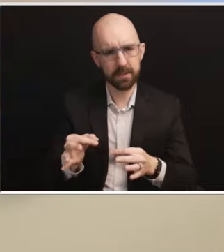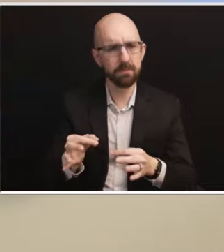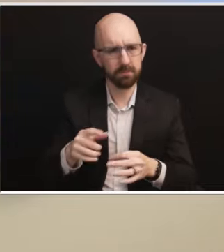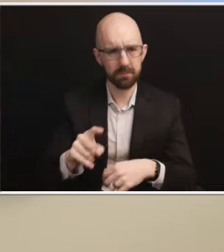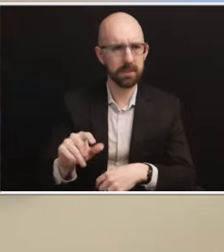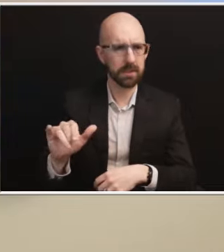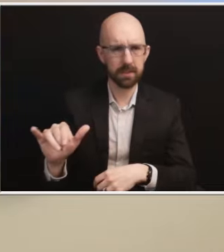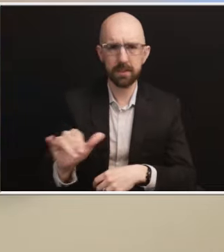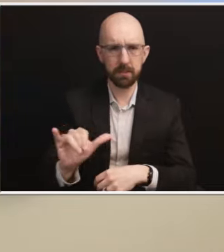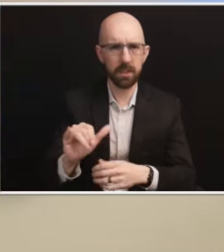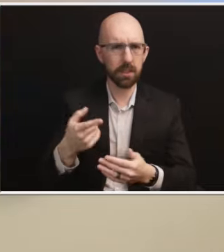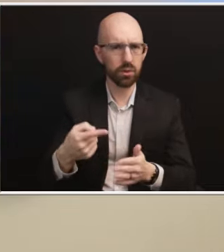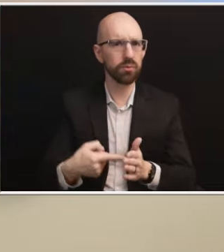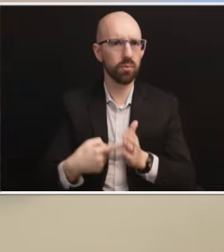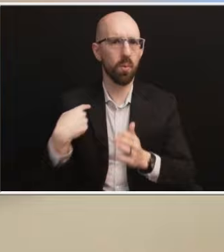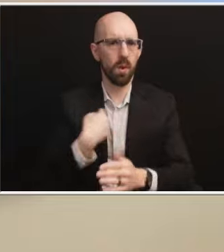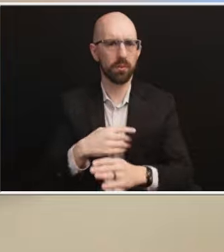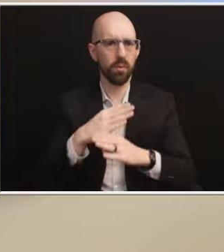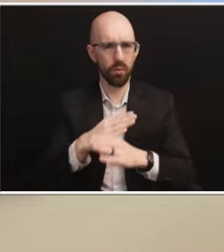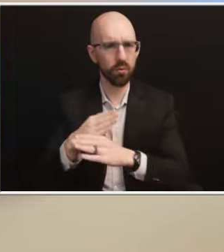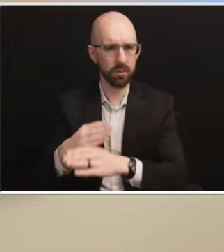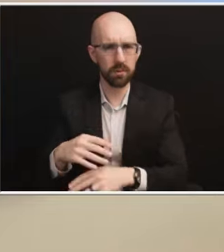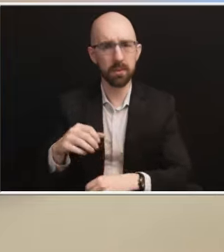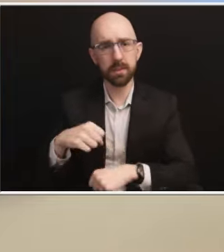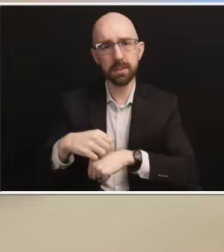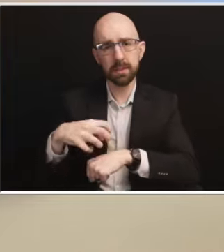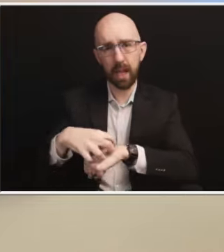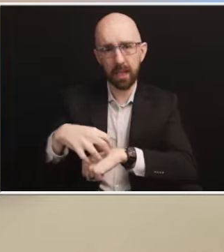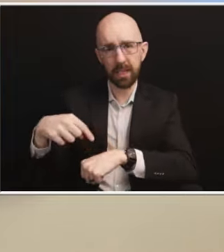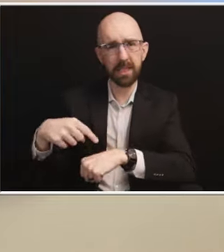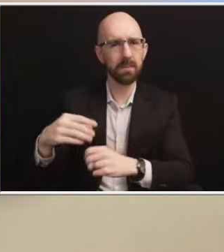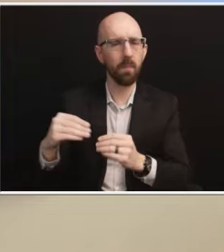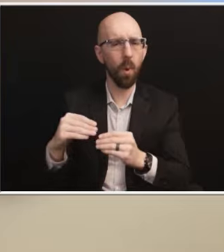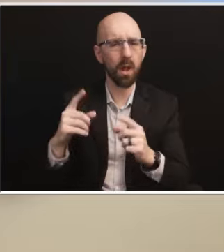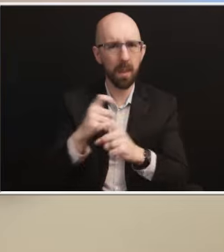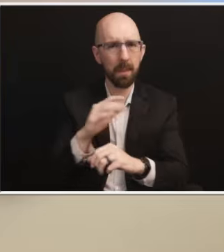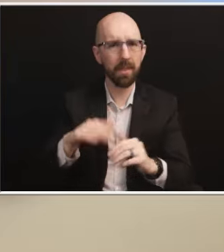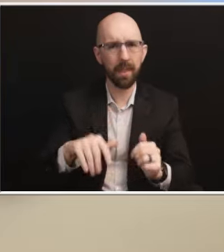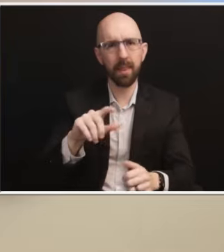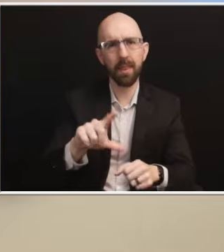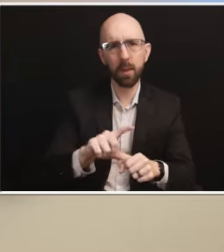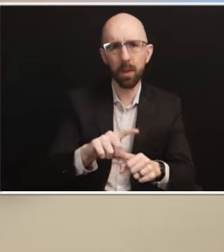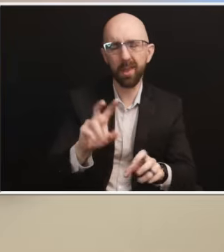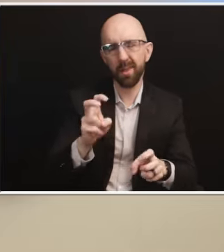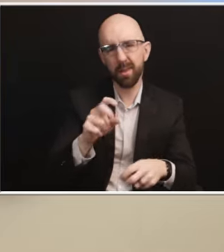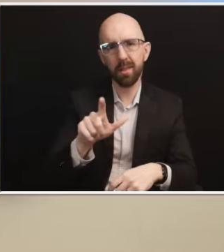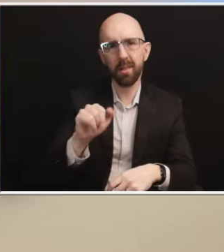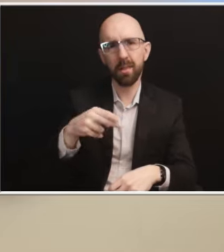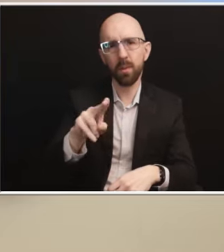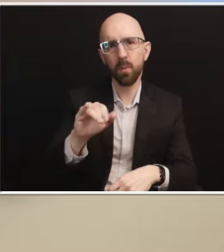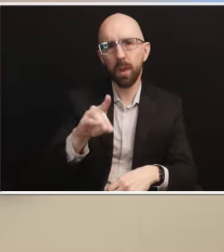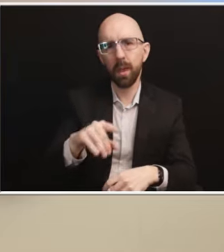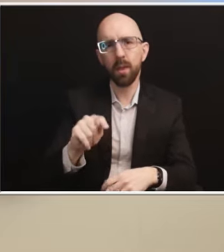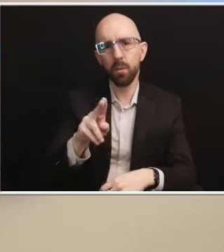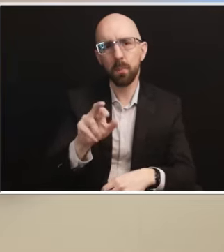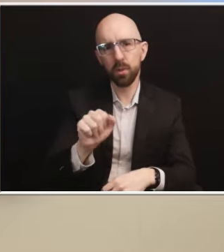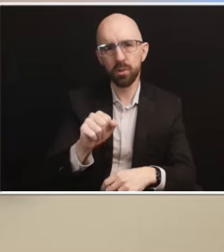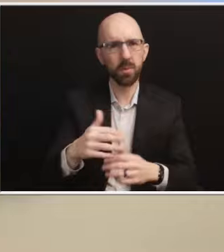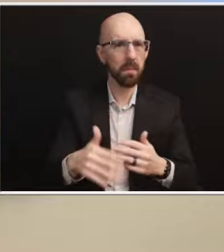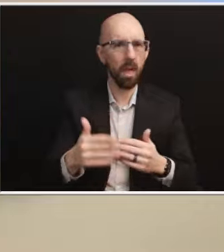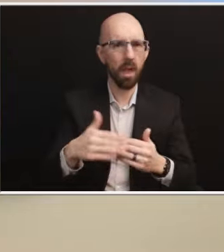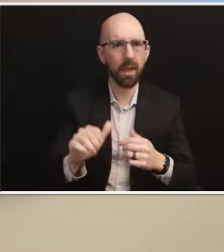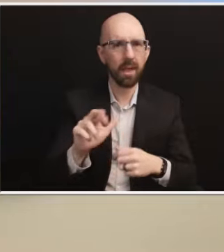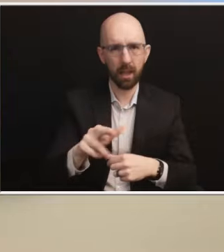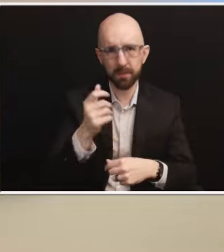hurdles. Solid tumors are a little bit more complicated than liquid tumors or blood cancers because they